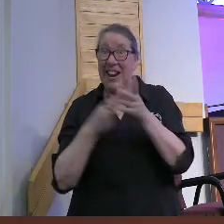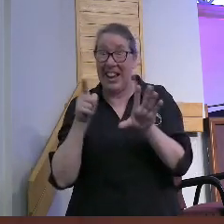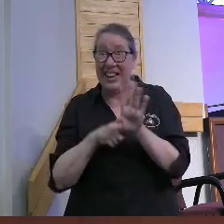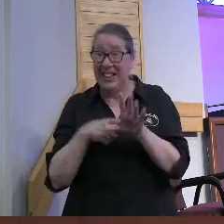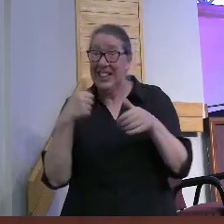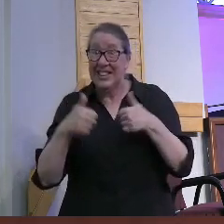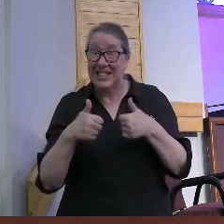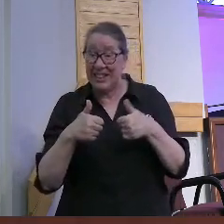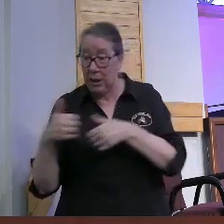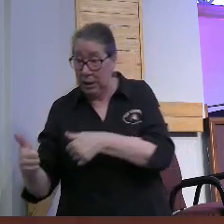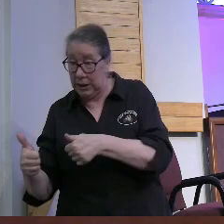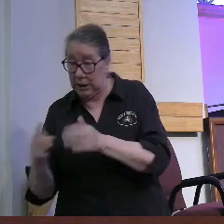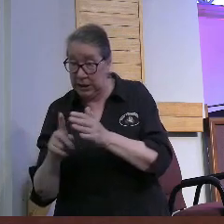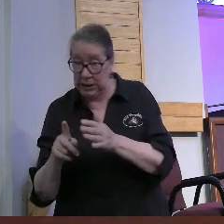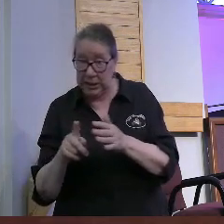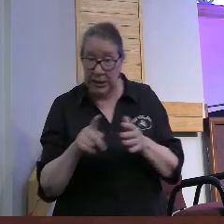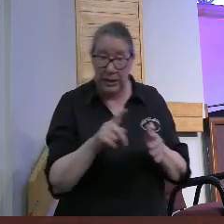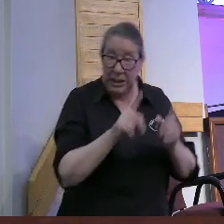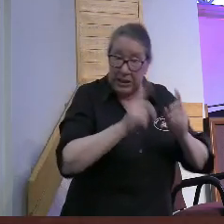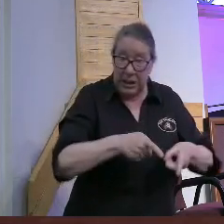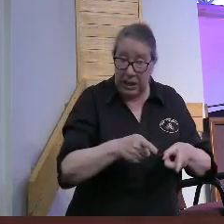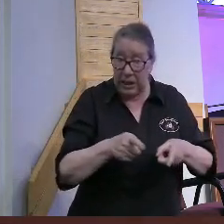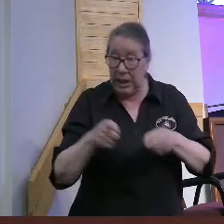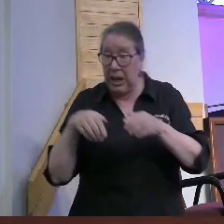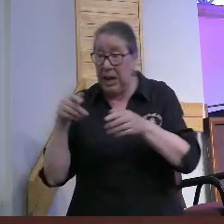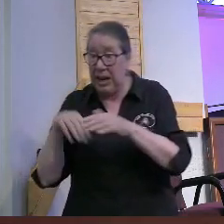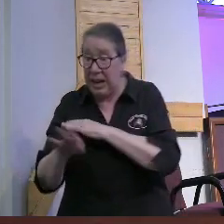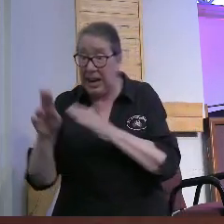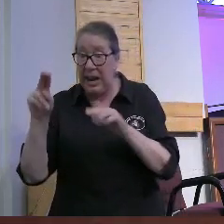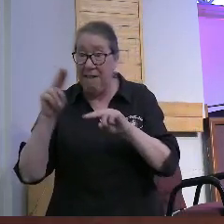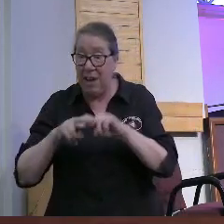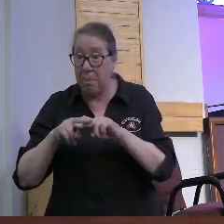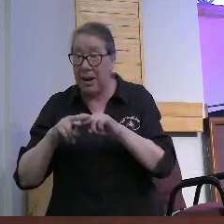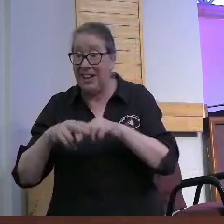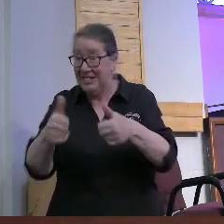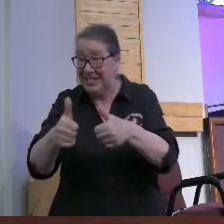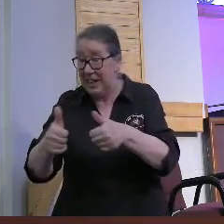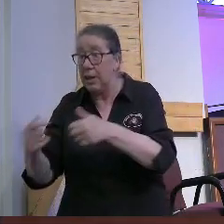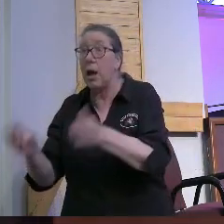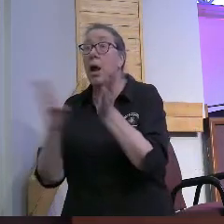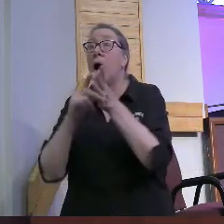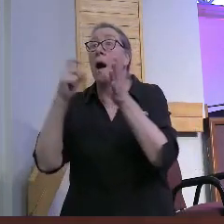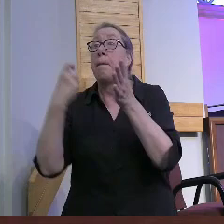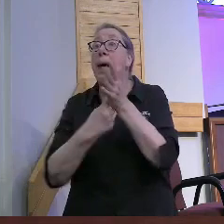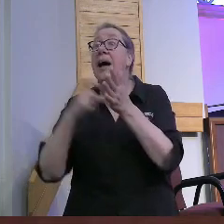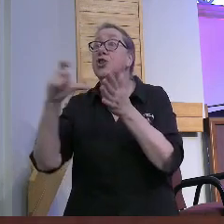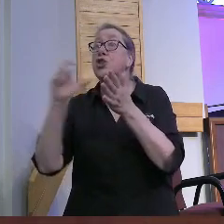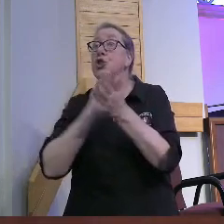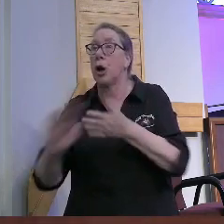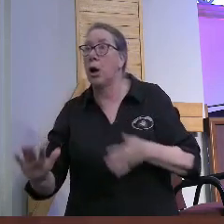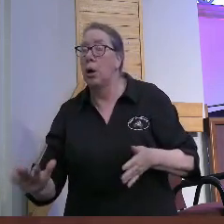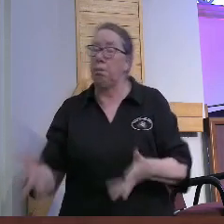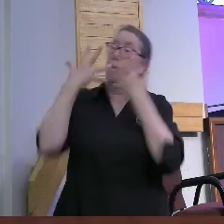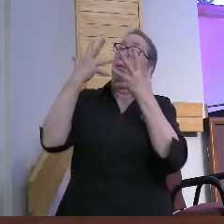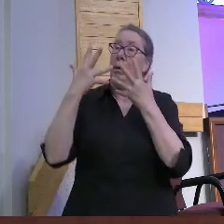to worry in January with all those fires and now we're in February, but then March hit, boom. Like a slap across the face.